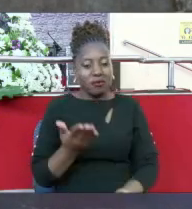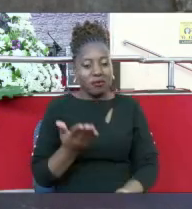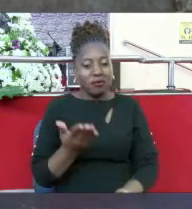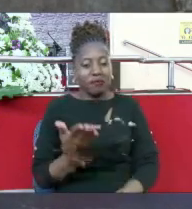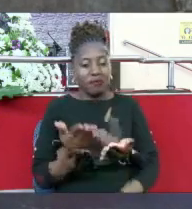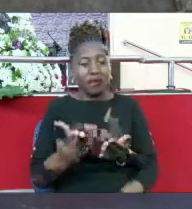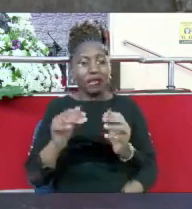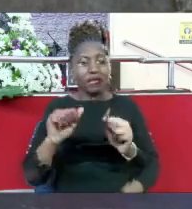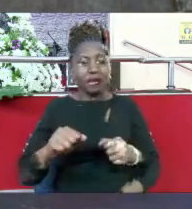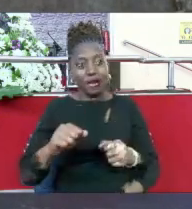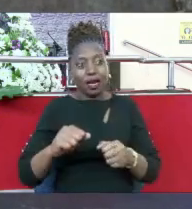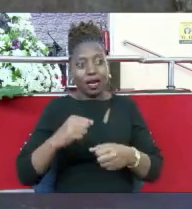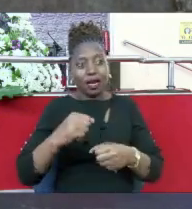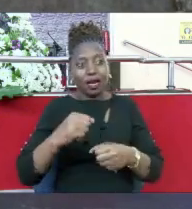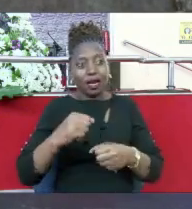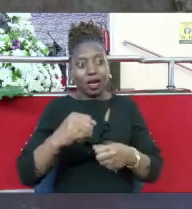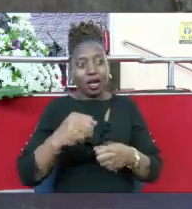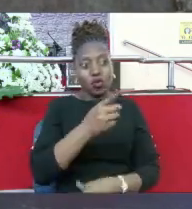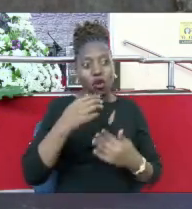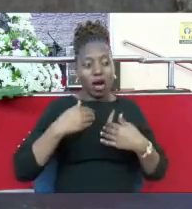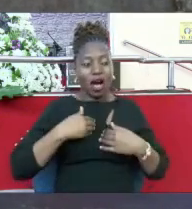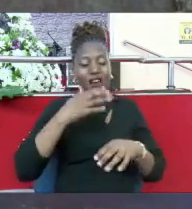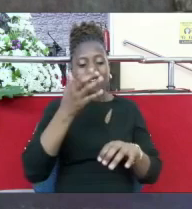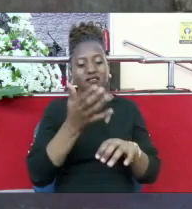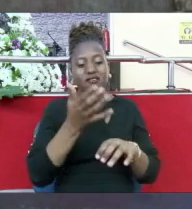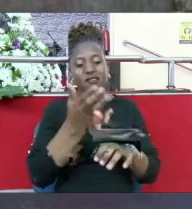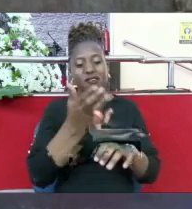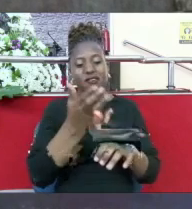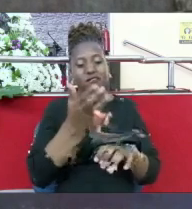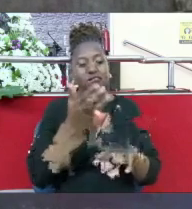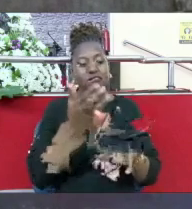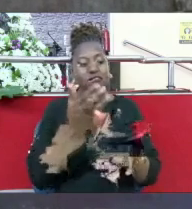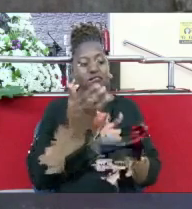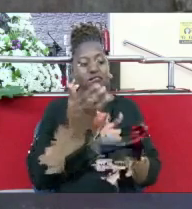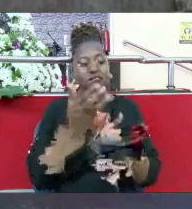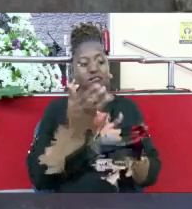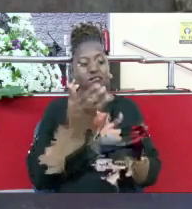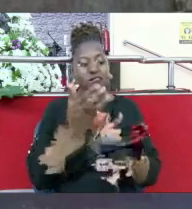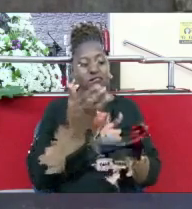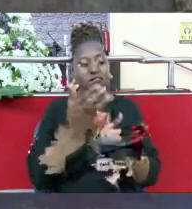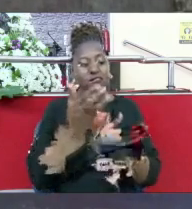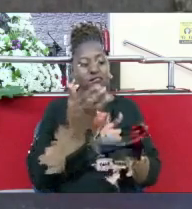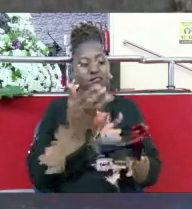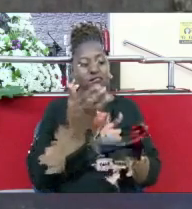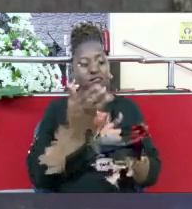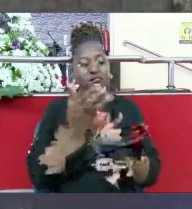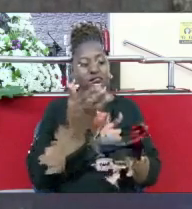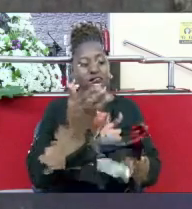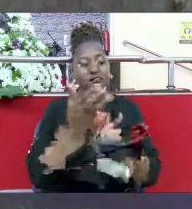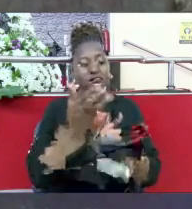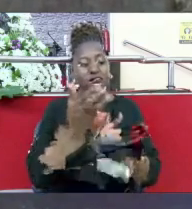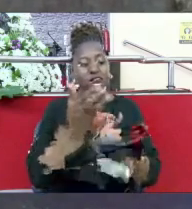many. That browning, the browning of the meat when we cook, that browning.